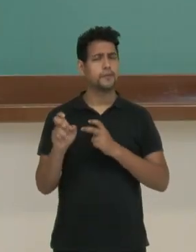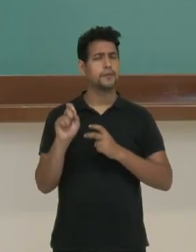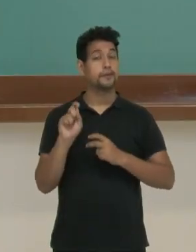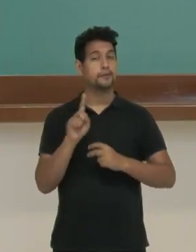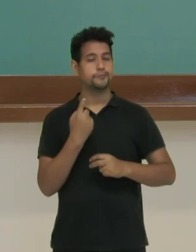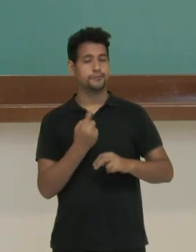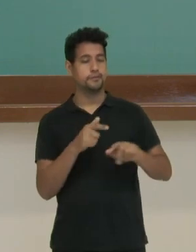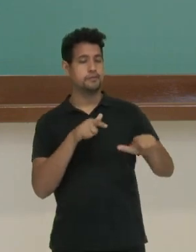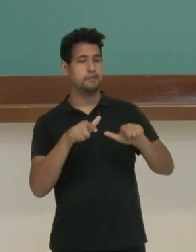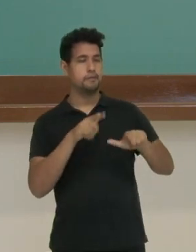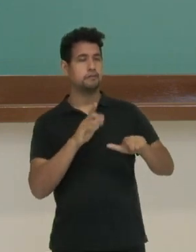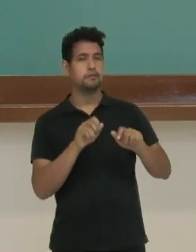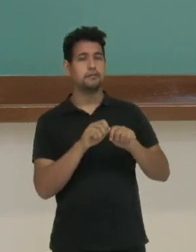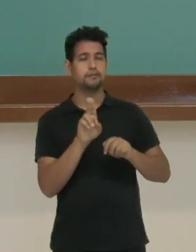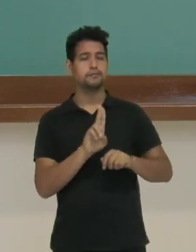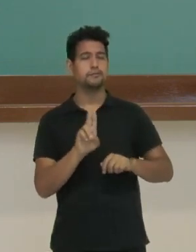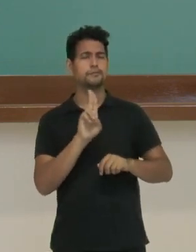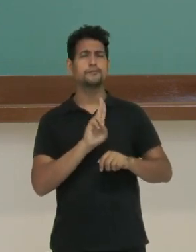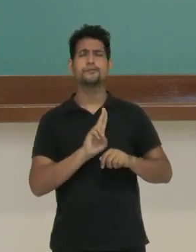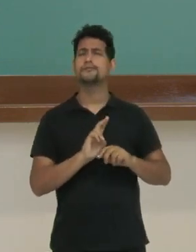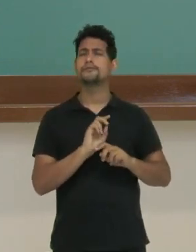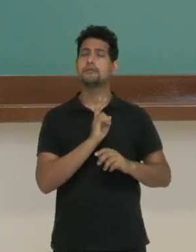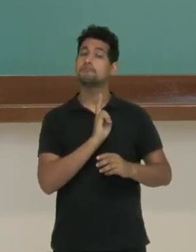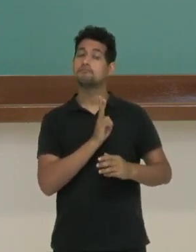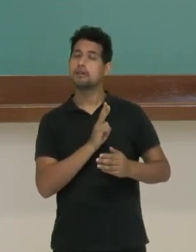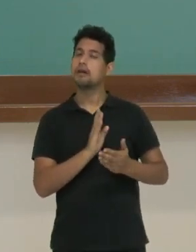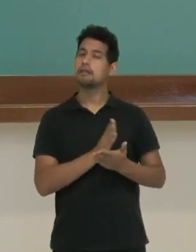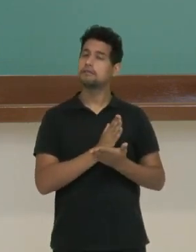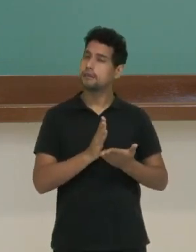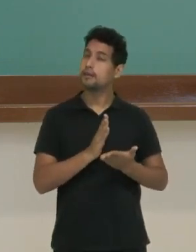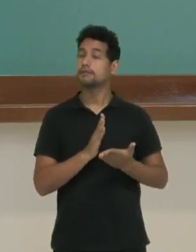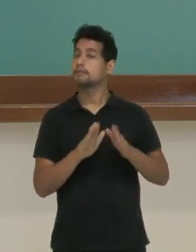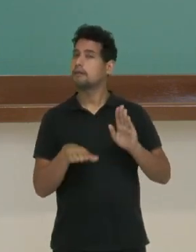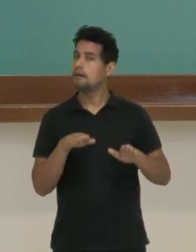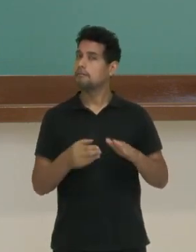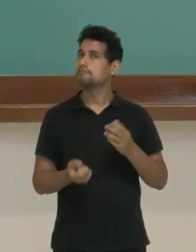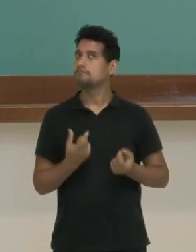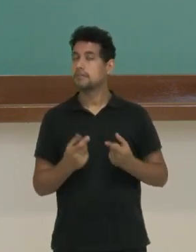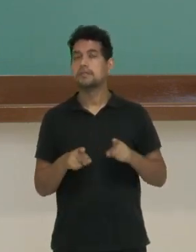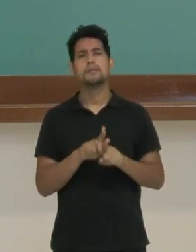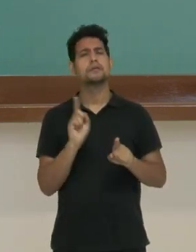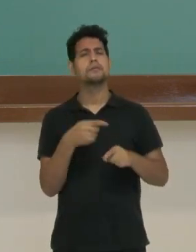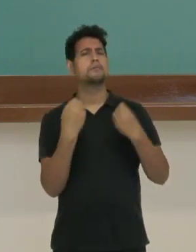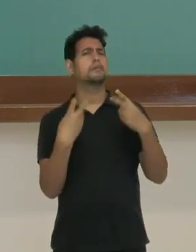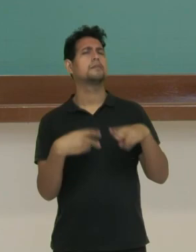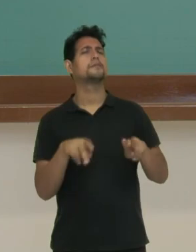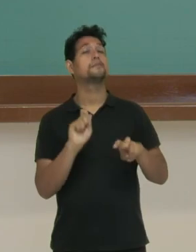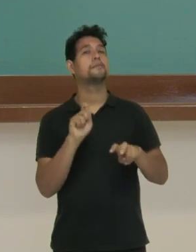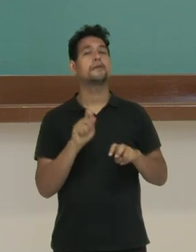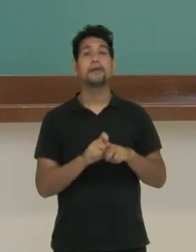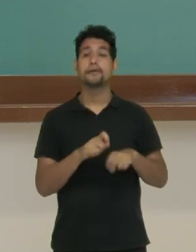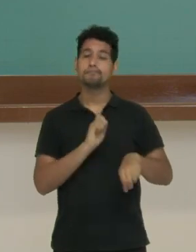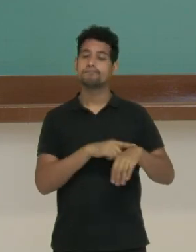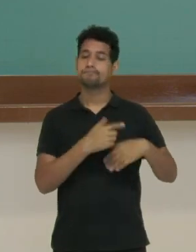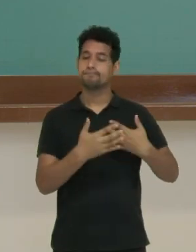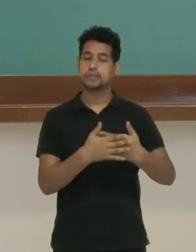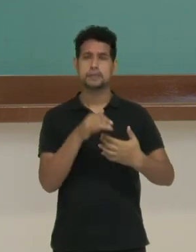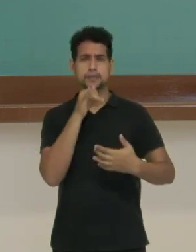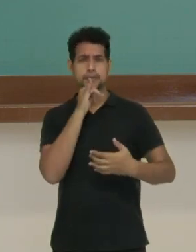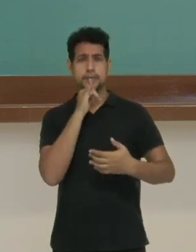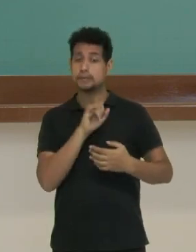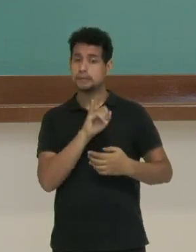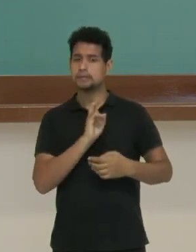nosso trabalho nós fizemos o uso dos advérbios de frequência e falamos também sobre as passagens de tempo. Quando